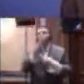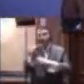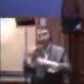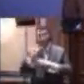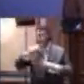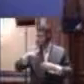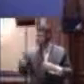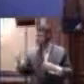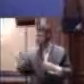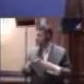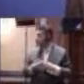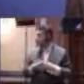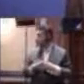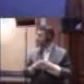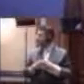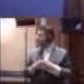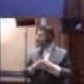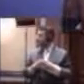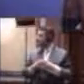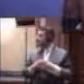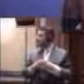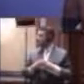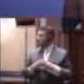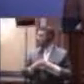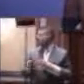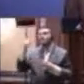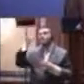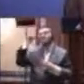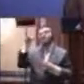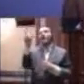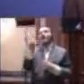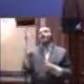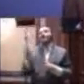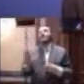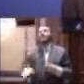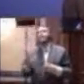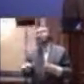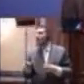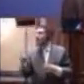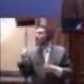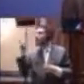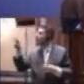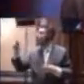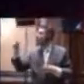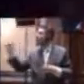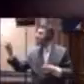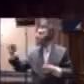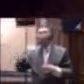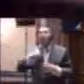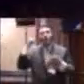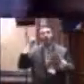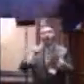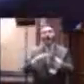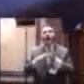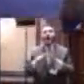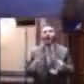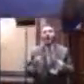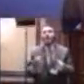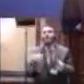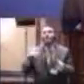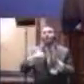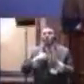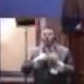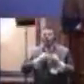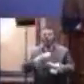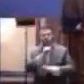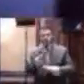which is, in case of South Africa, how to avoid exclusion, discrimination in all forms during transition,